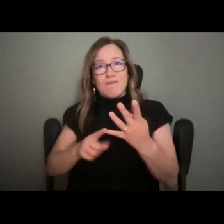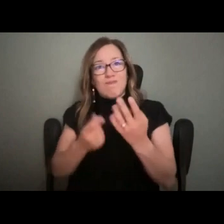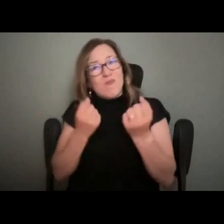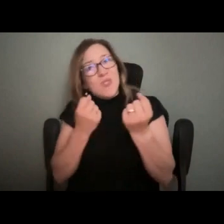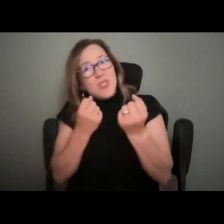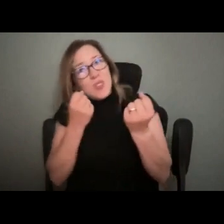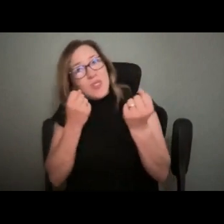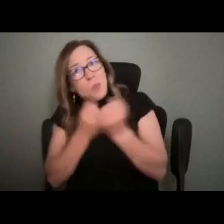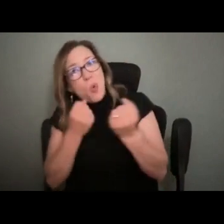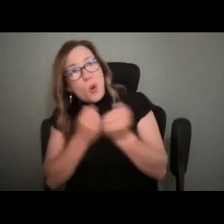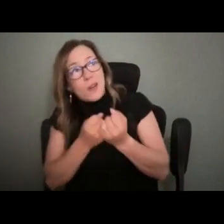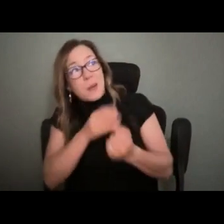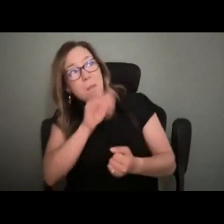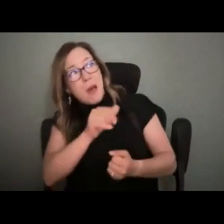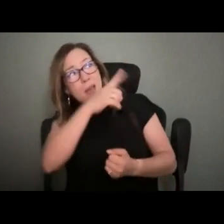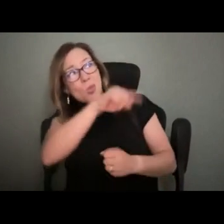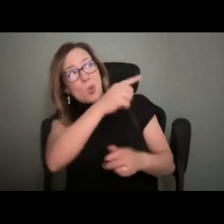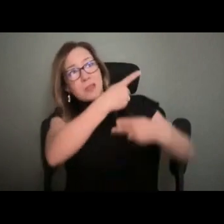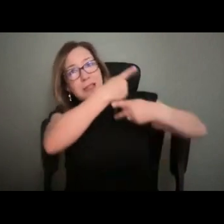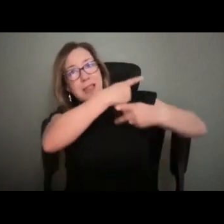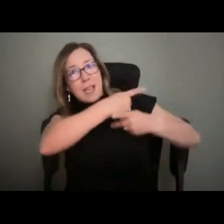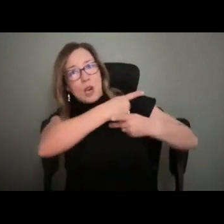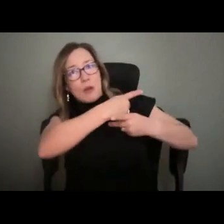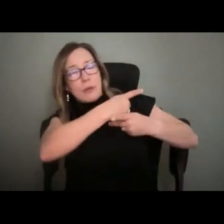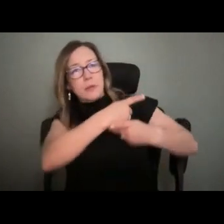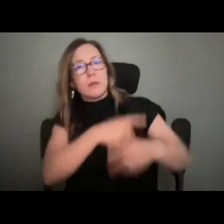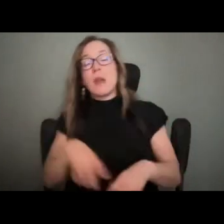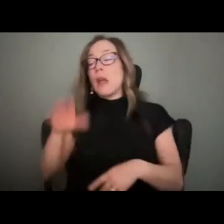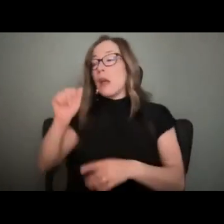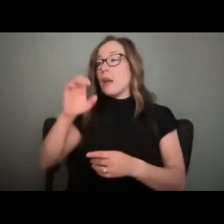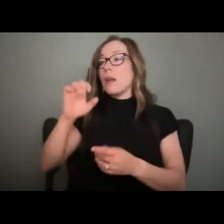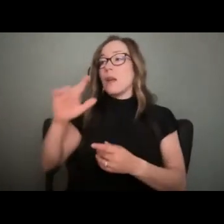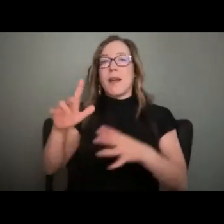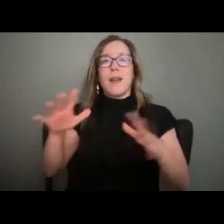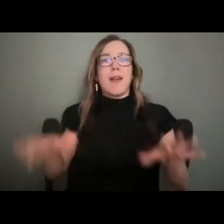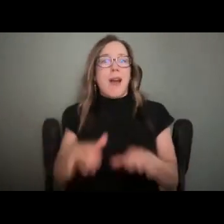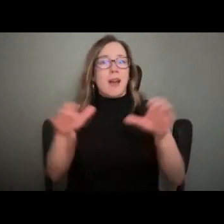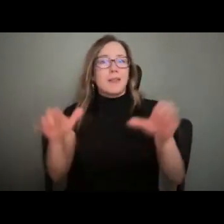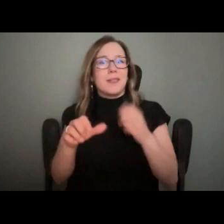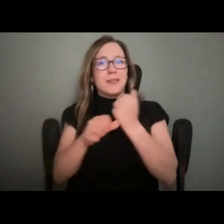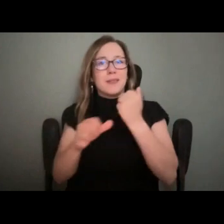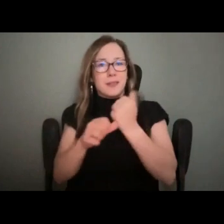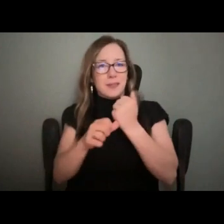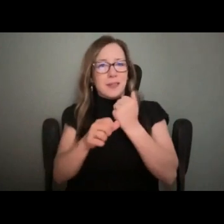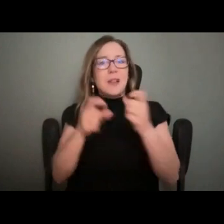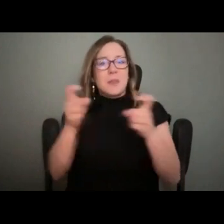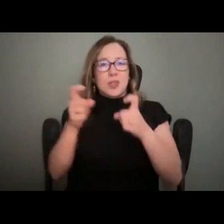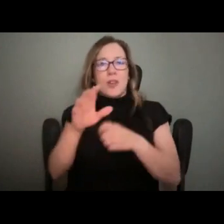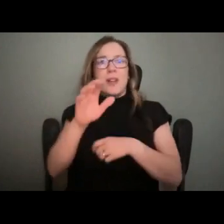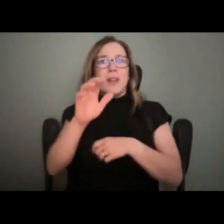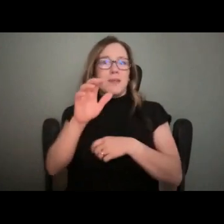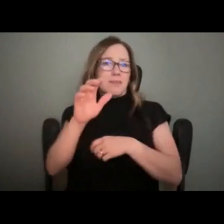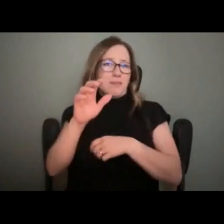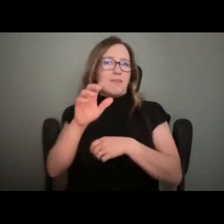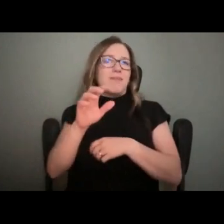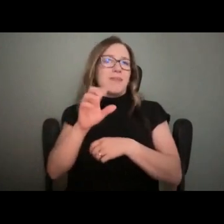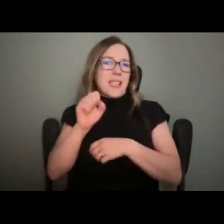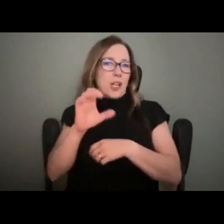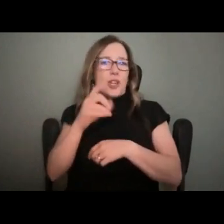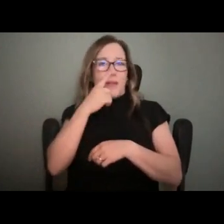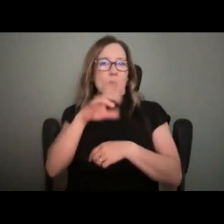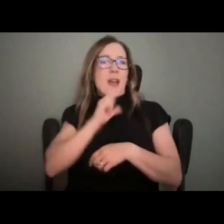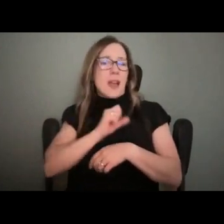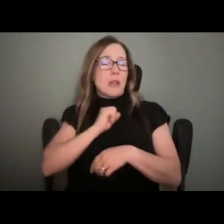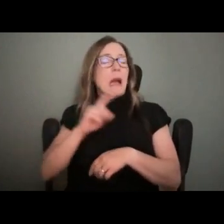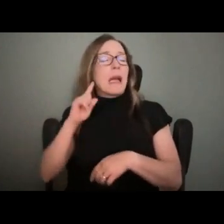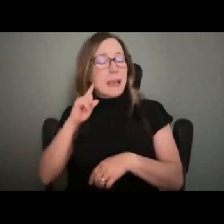by caregivers. As ACL's acting administrator and assistant secretary for aging, I hear about the